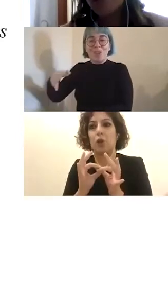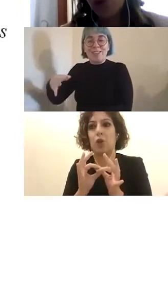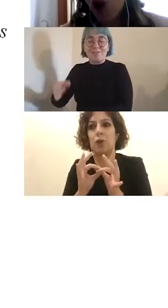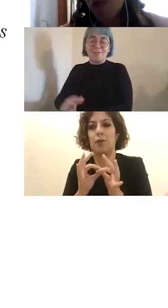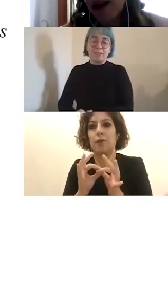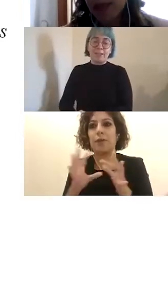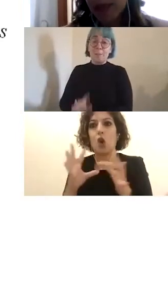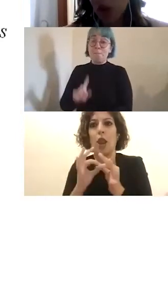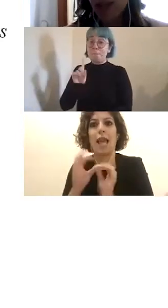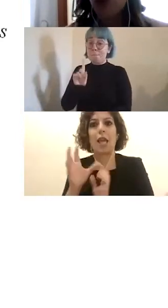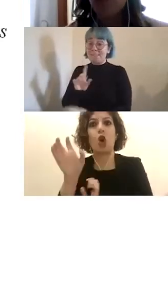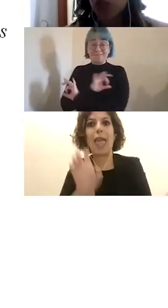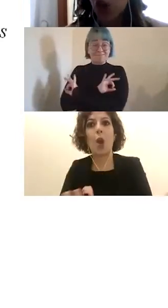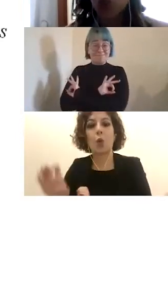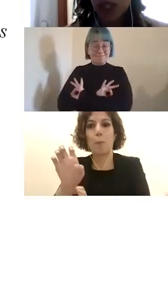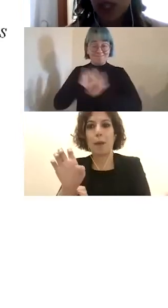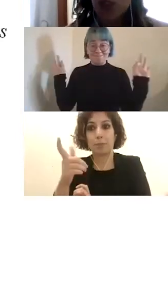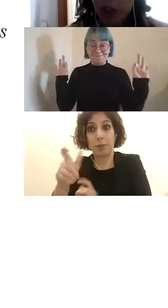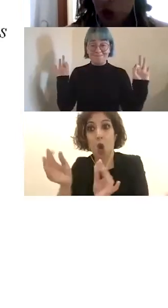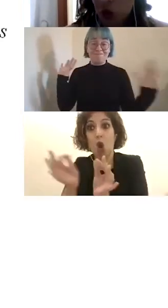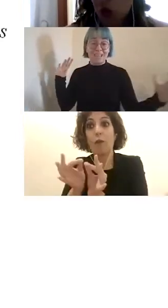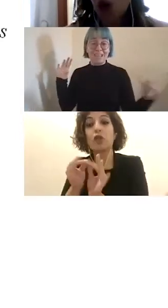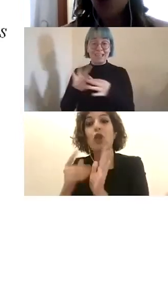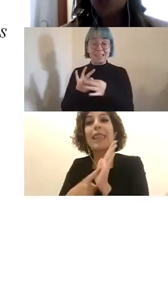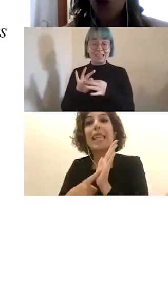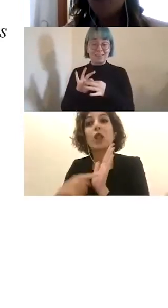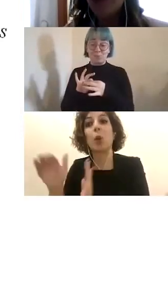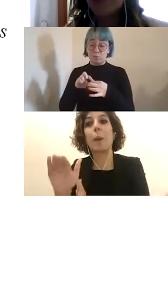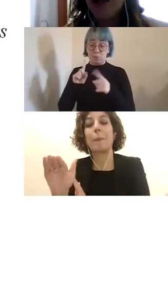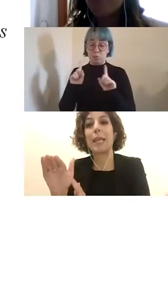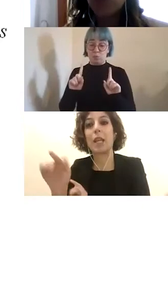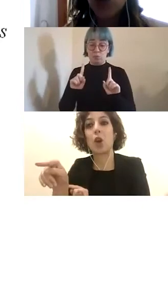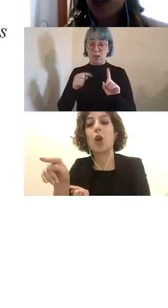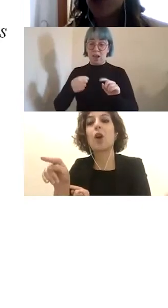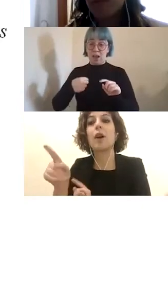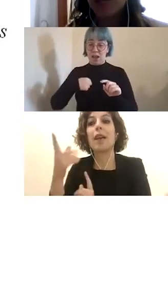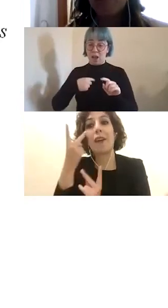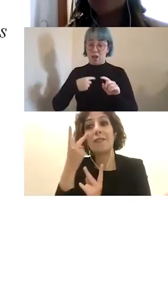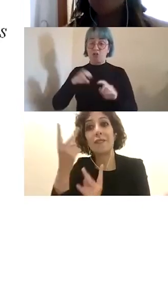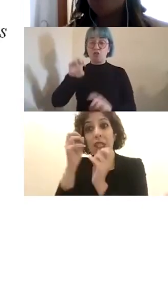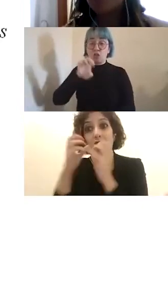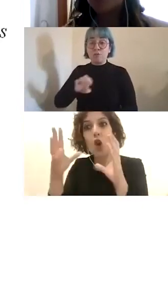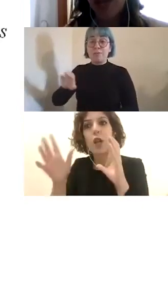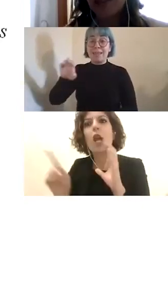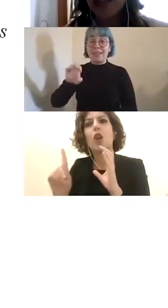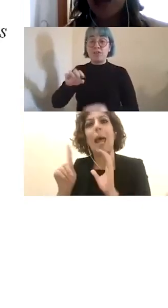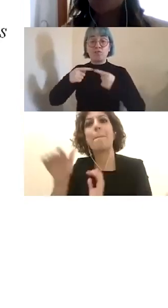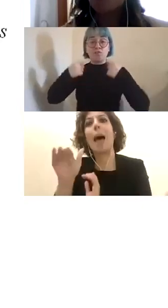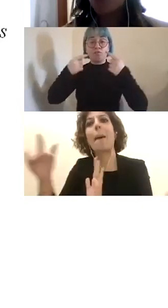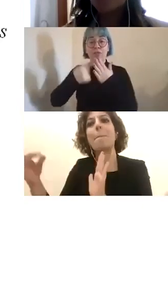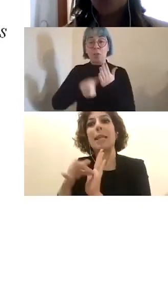this has nothing to do with what are European